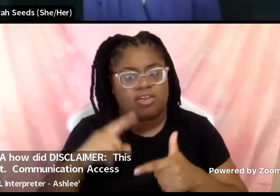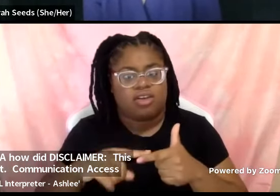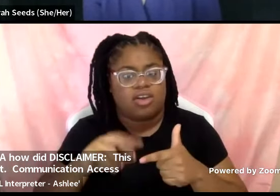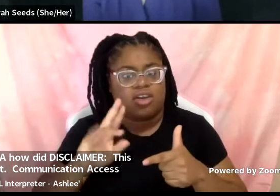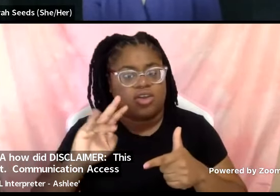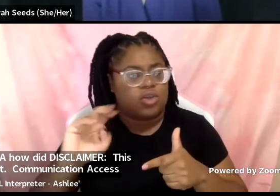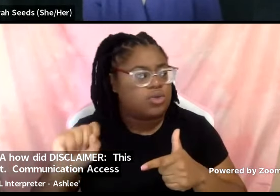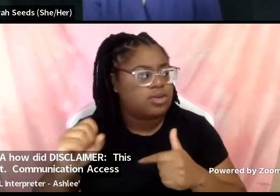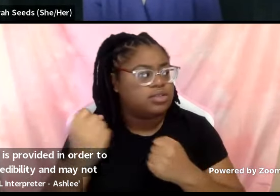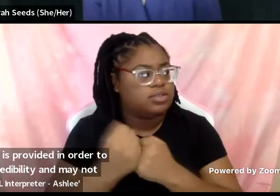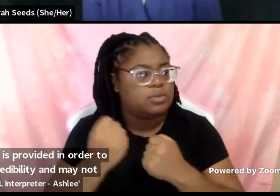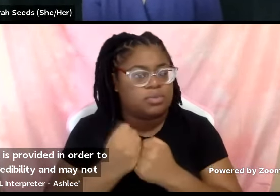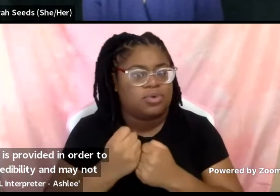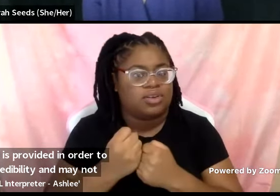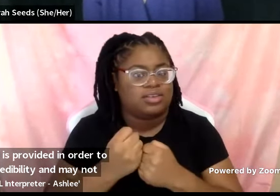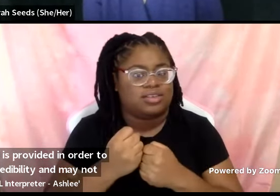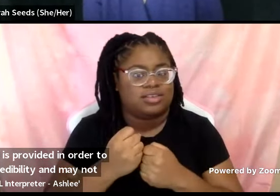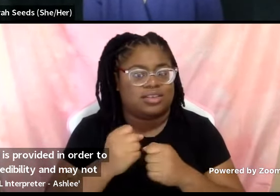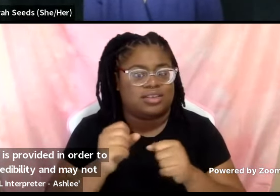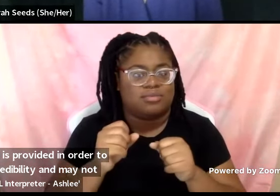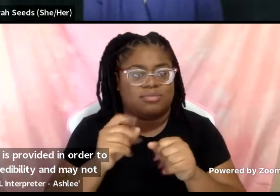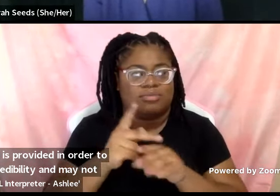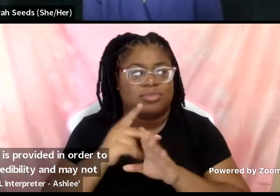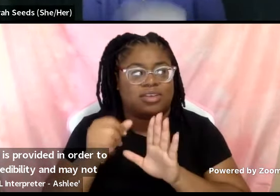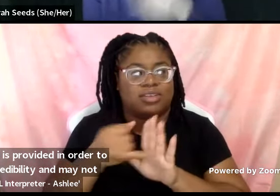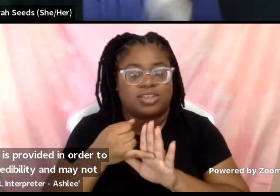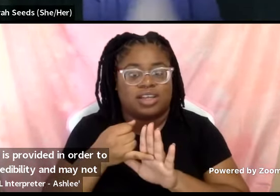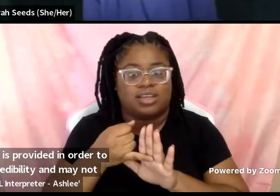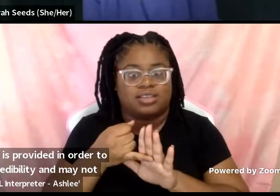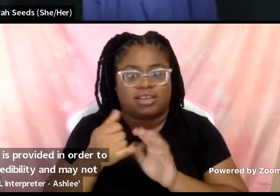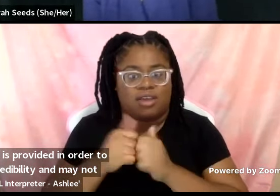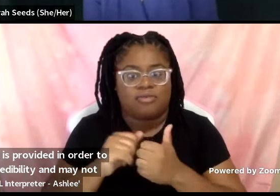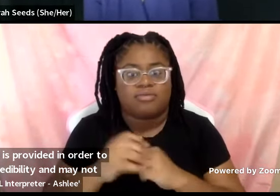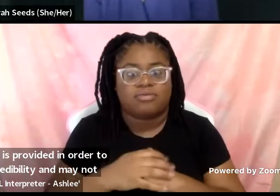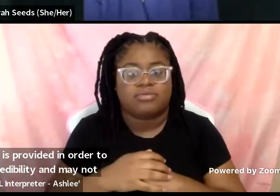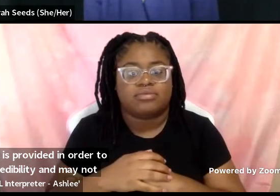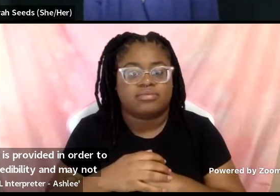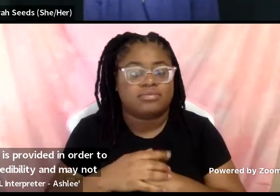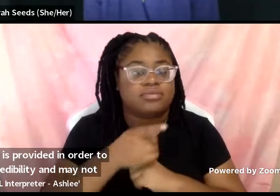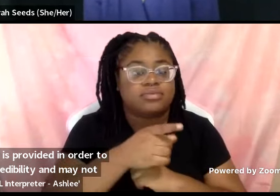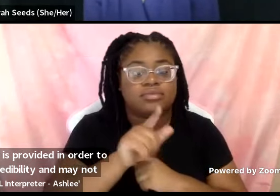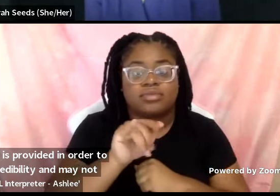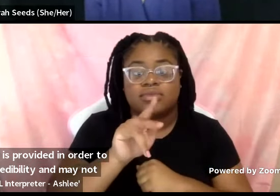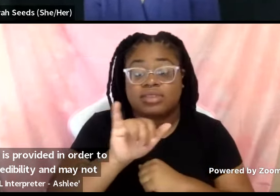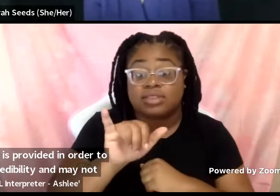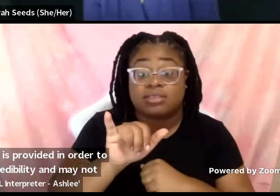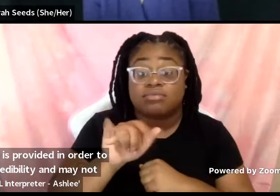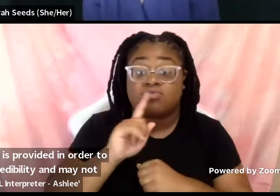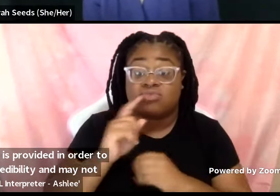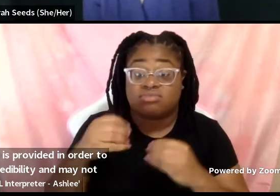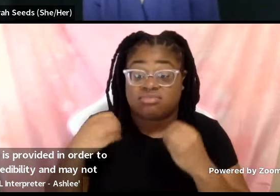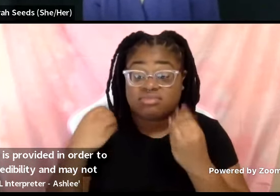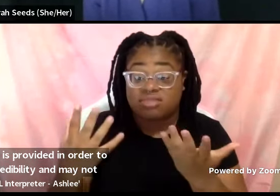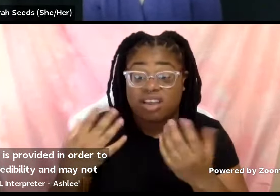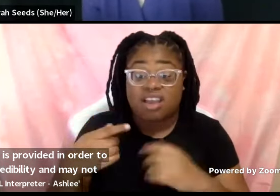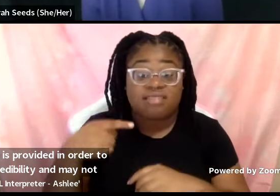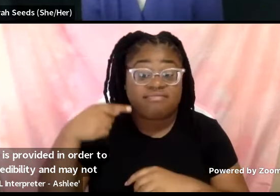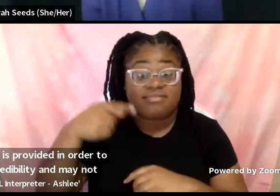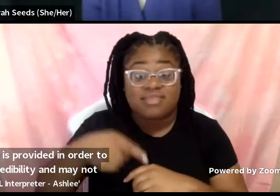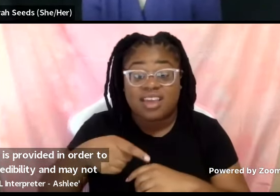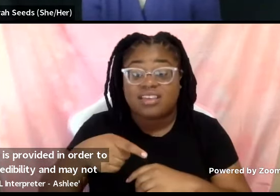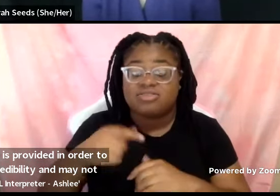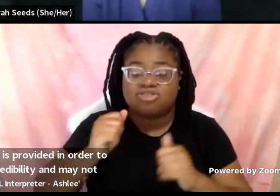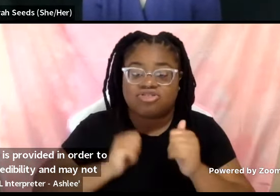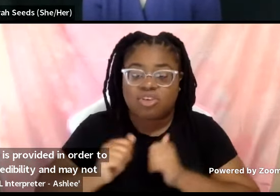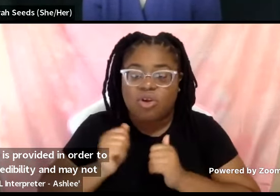project? Lindsay. Yeah. Oh my God. Well, a lot. I mean, us just doing this podcast shows you that they continue